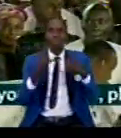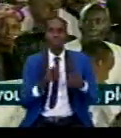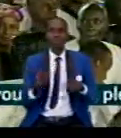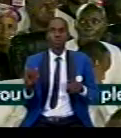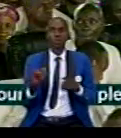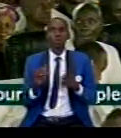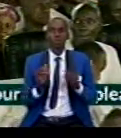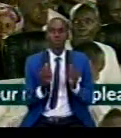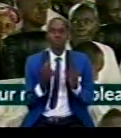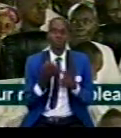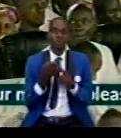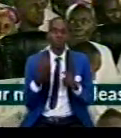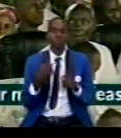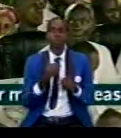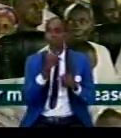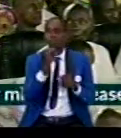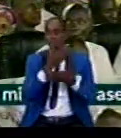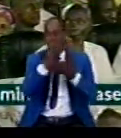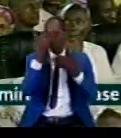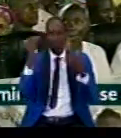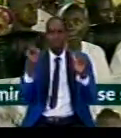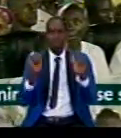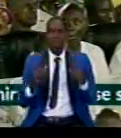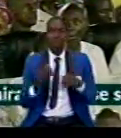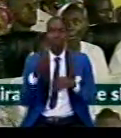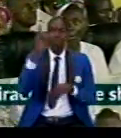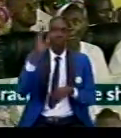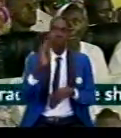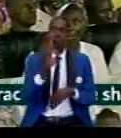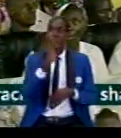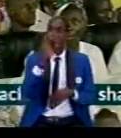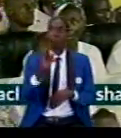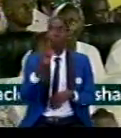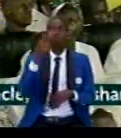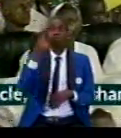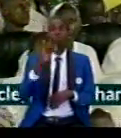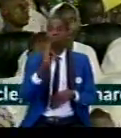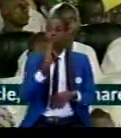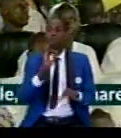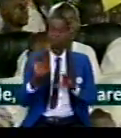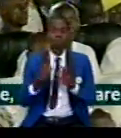Indeed, God is doing great things as we have another GCK baby.